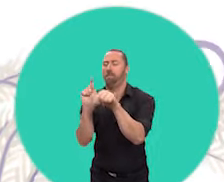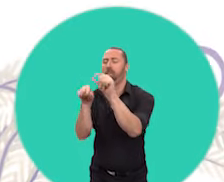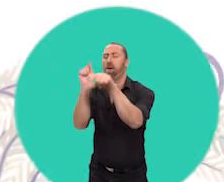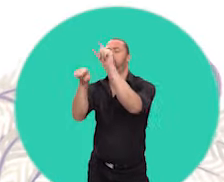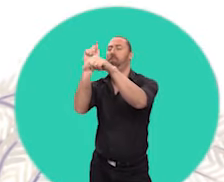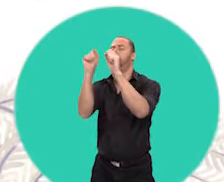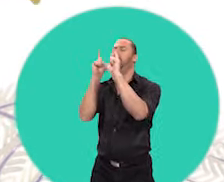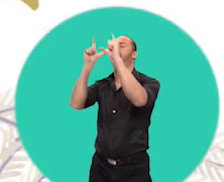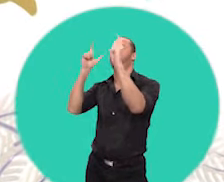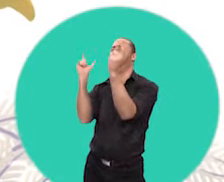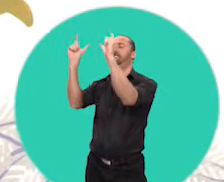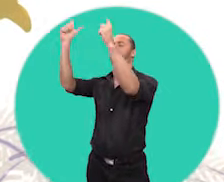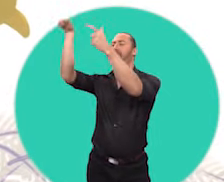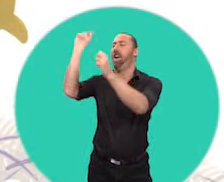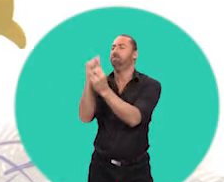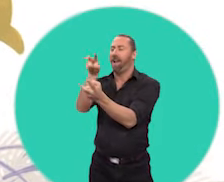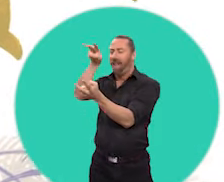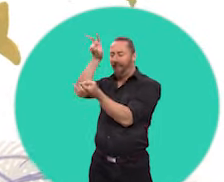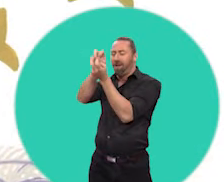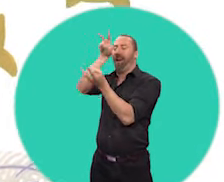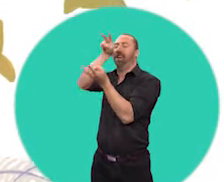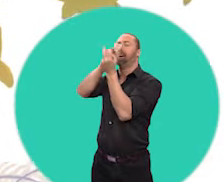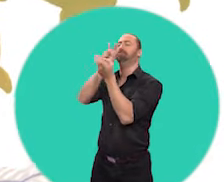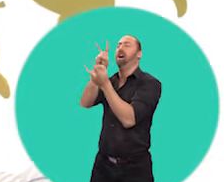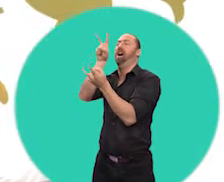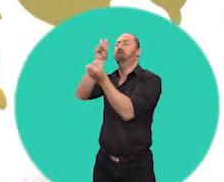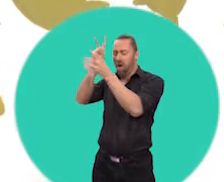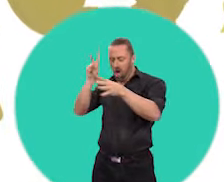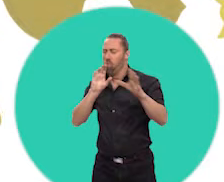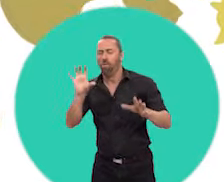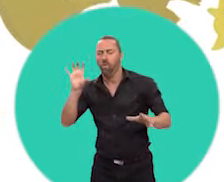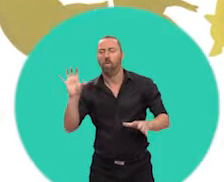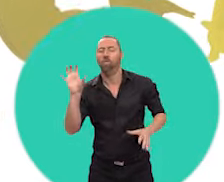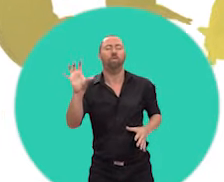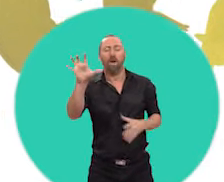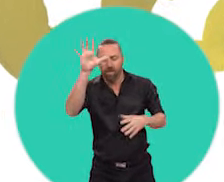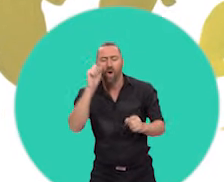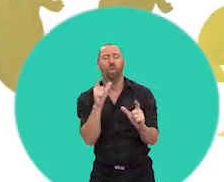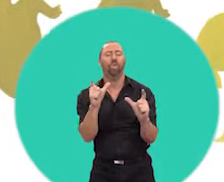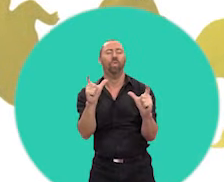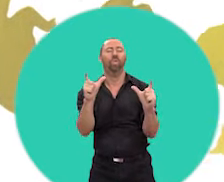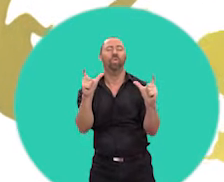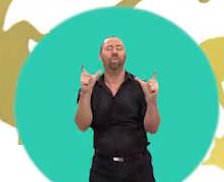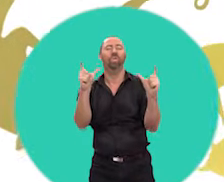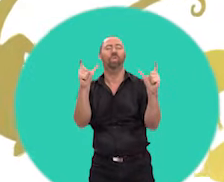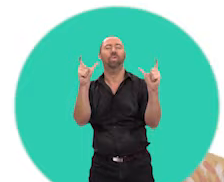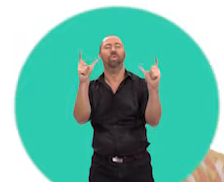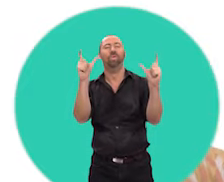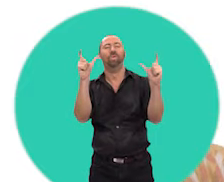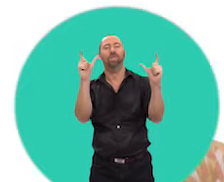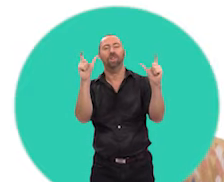clickety-clack, cackle-caw, coo, squawk-squeak, squeal-screech, woof-woof, a-woo."